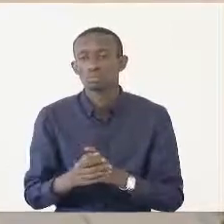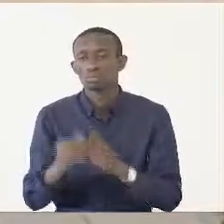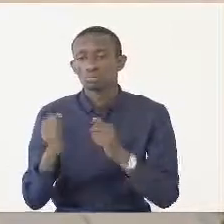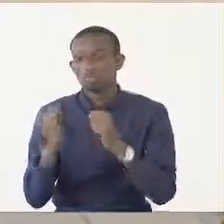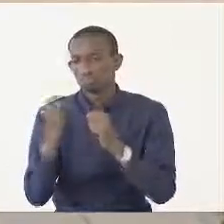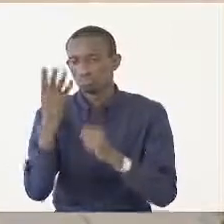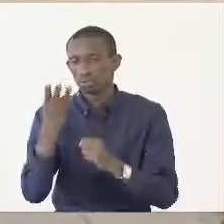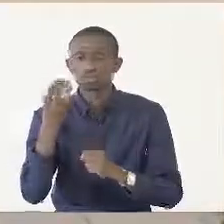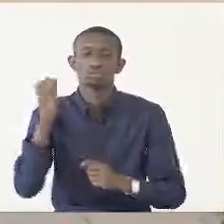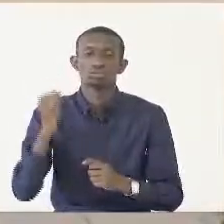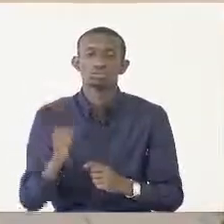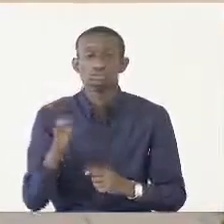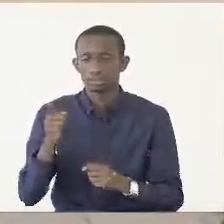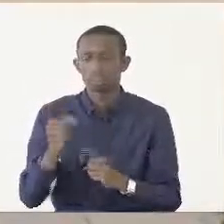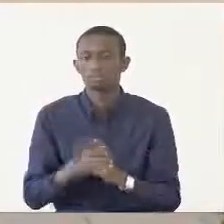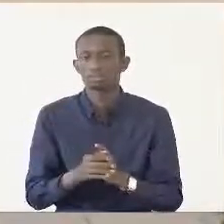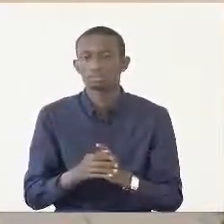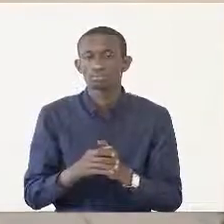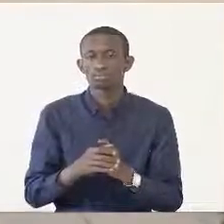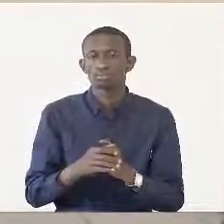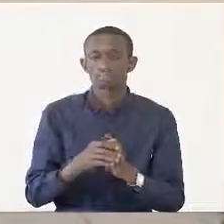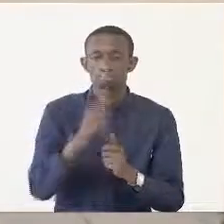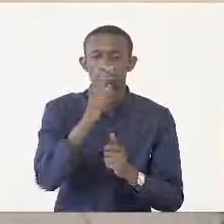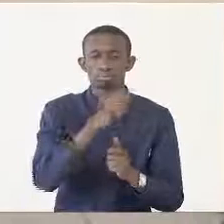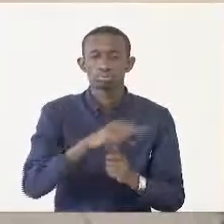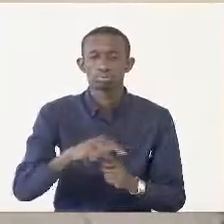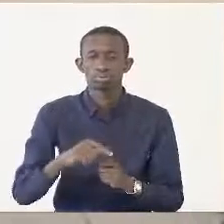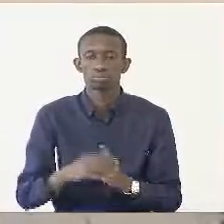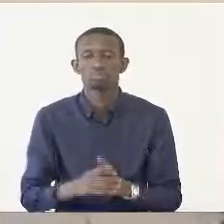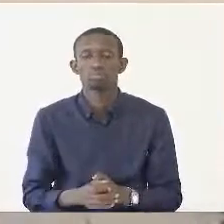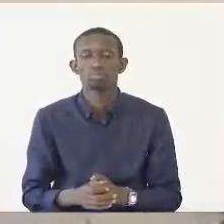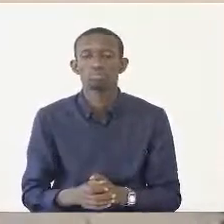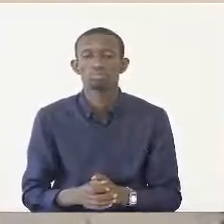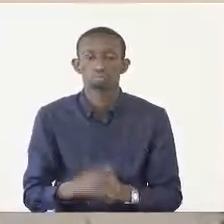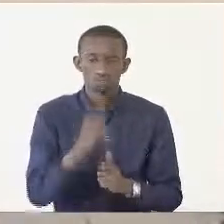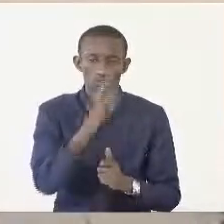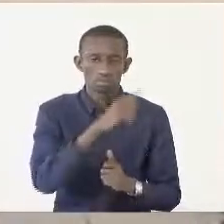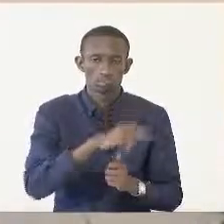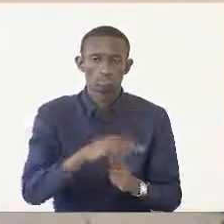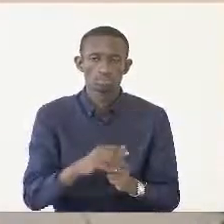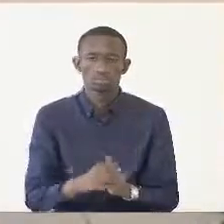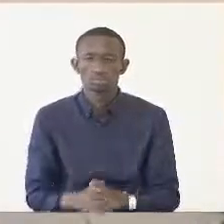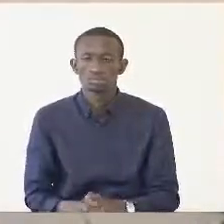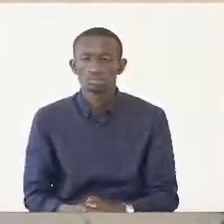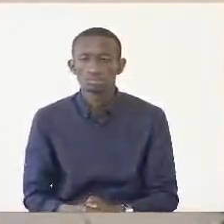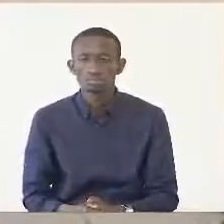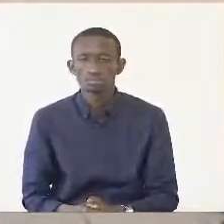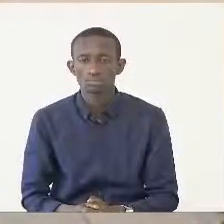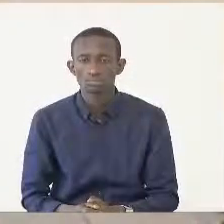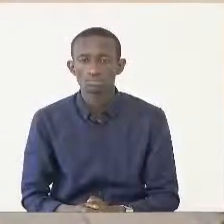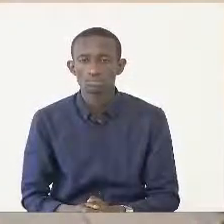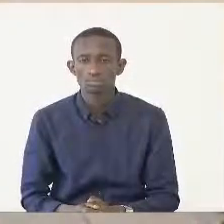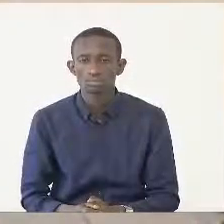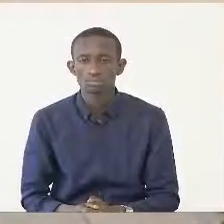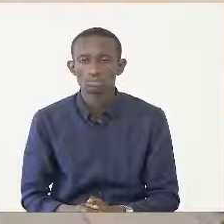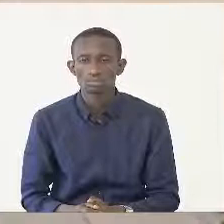45. That is the angle that we have from this direction, as we are saying. And we can